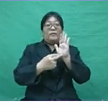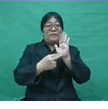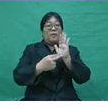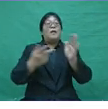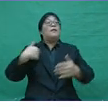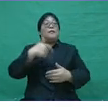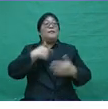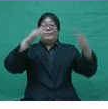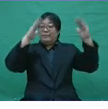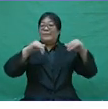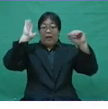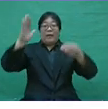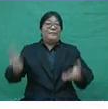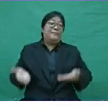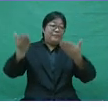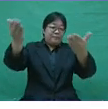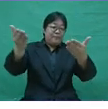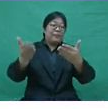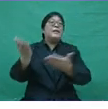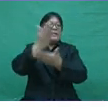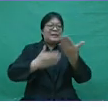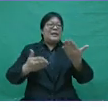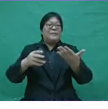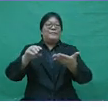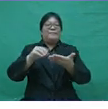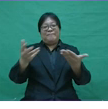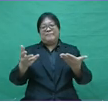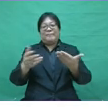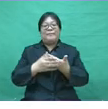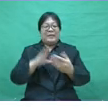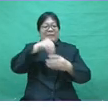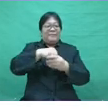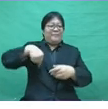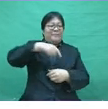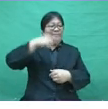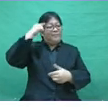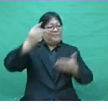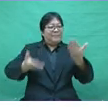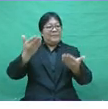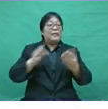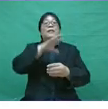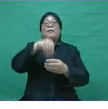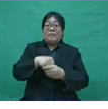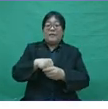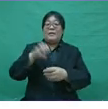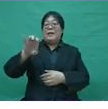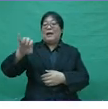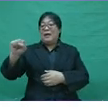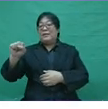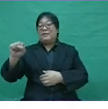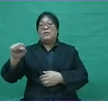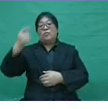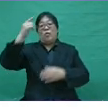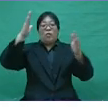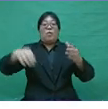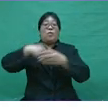we expect to table soon, some inclusion have also been considered including the coverage of EIS for foreign workers